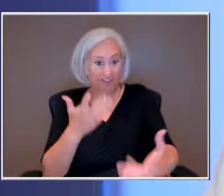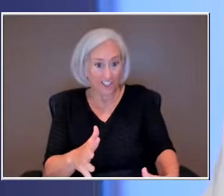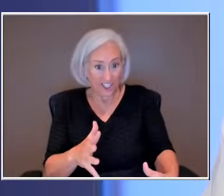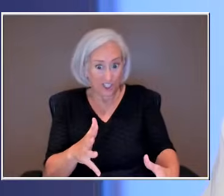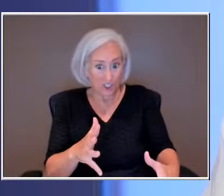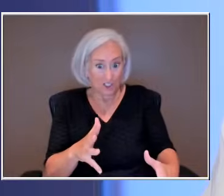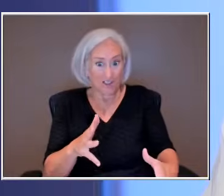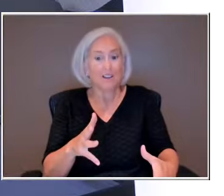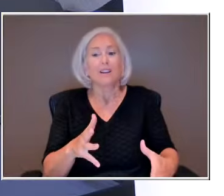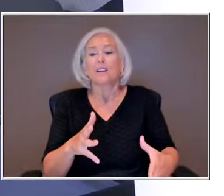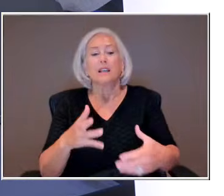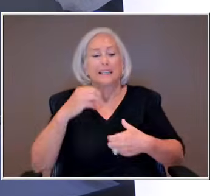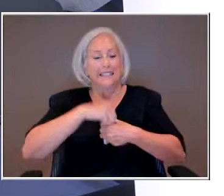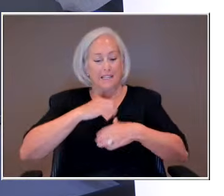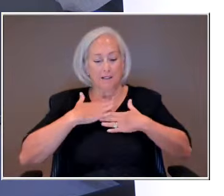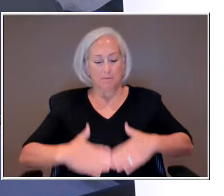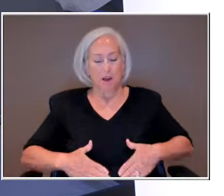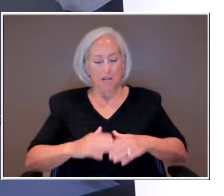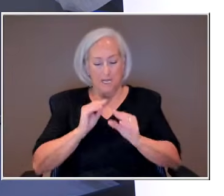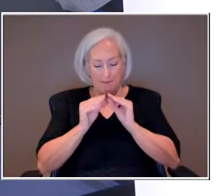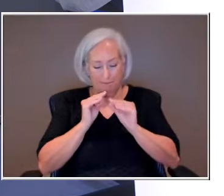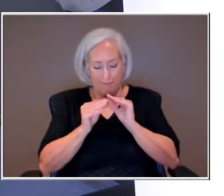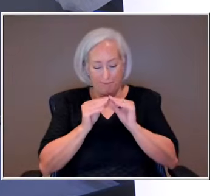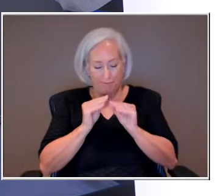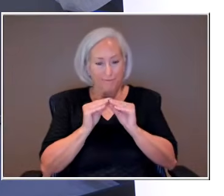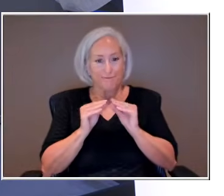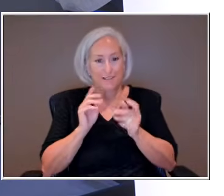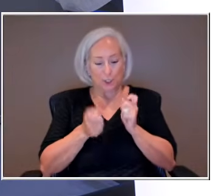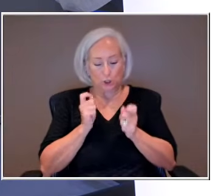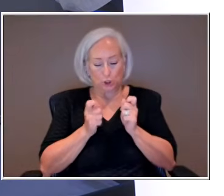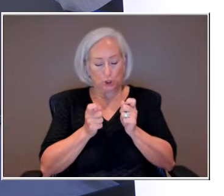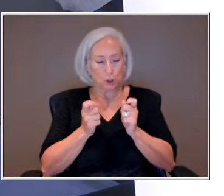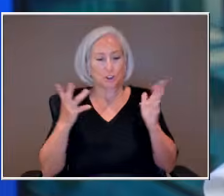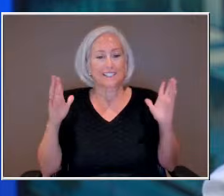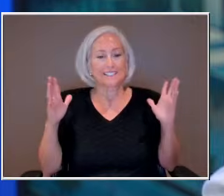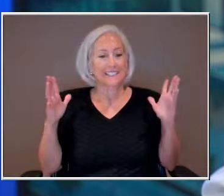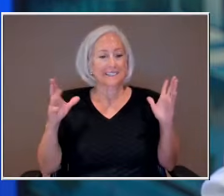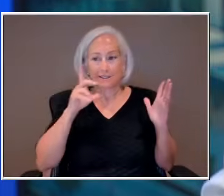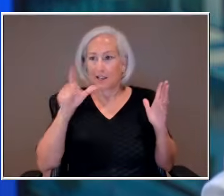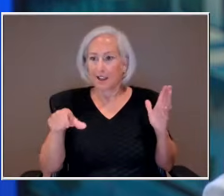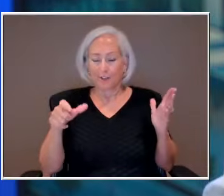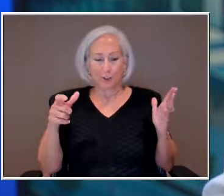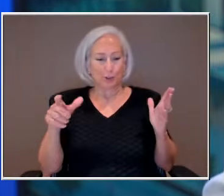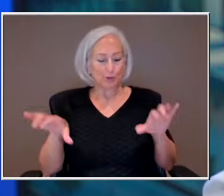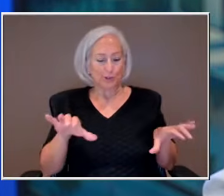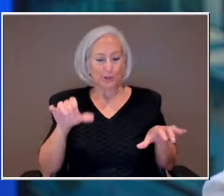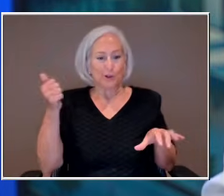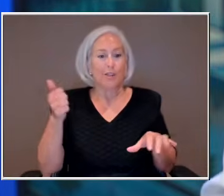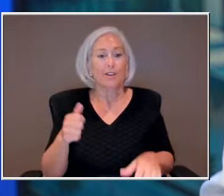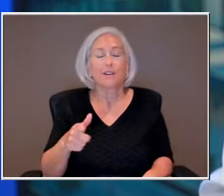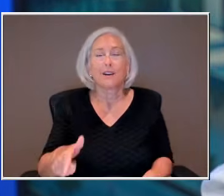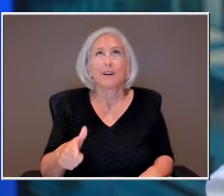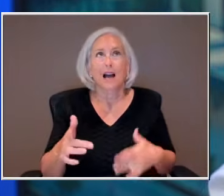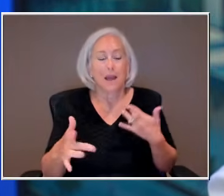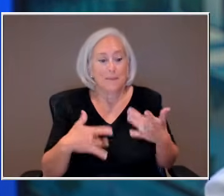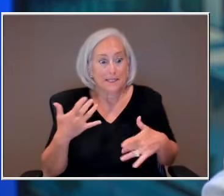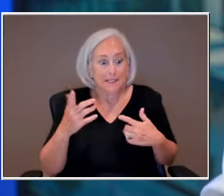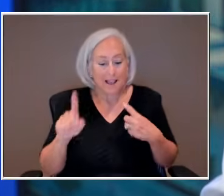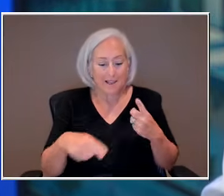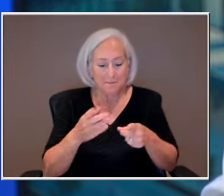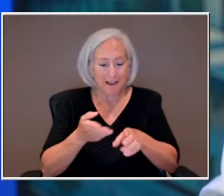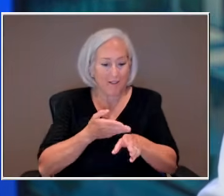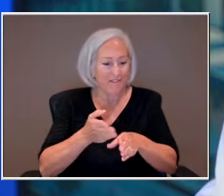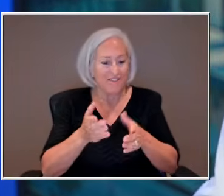patients. Same question to you. What excites you the most? Well, I'm excited the way the field is growing. Like, as we already